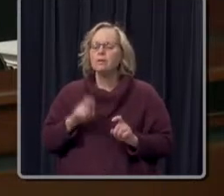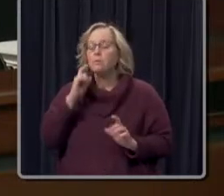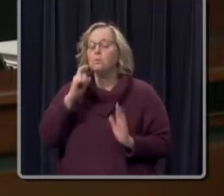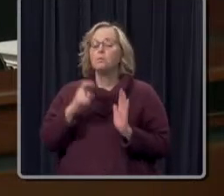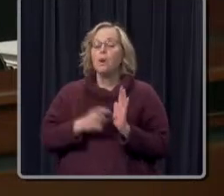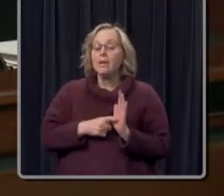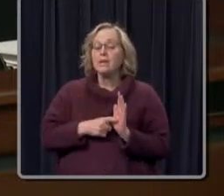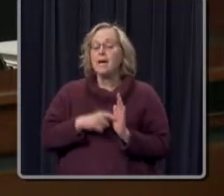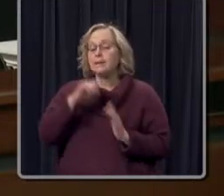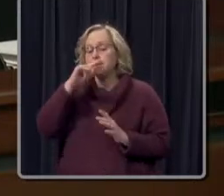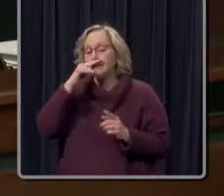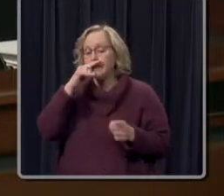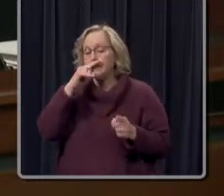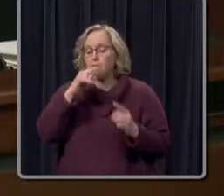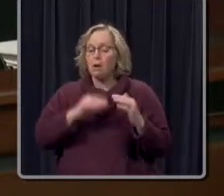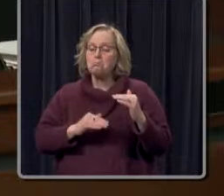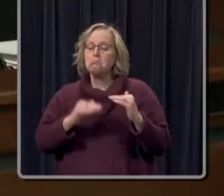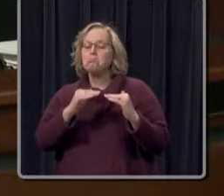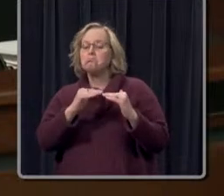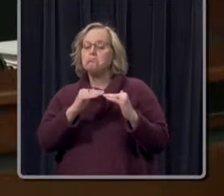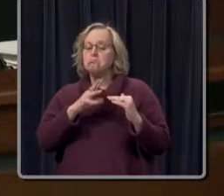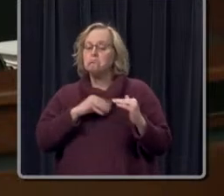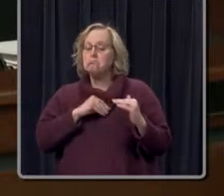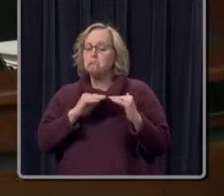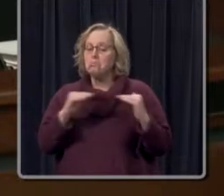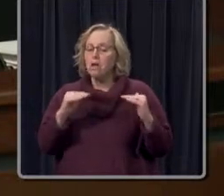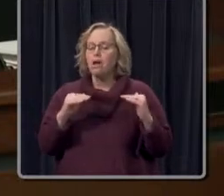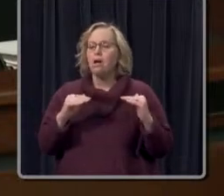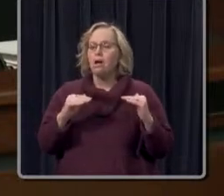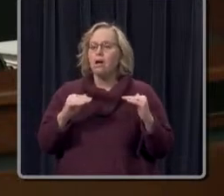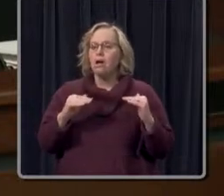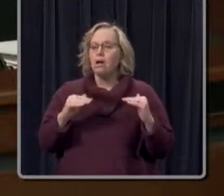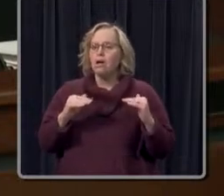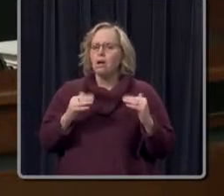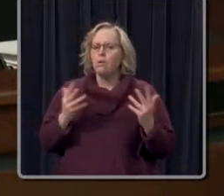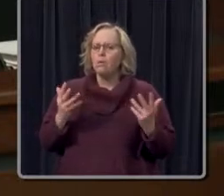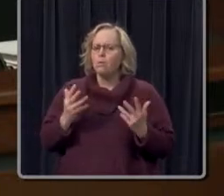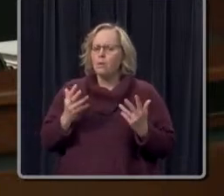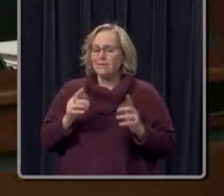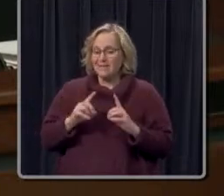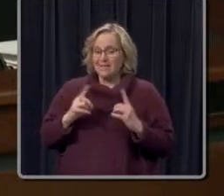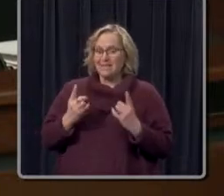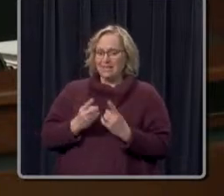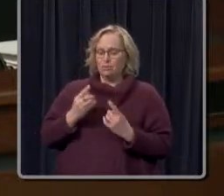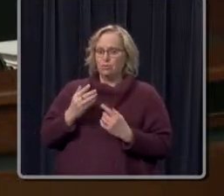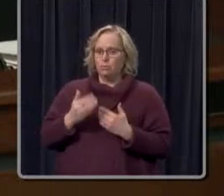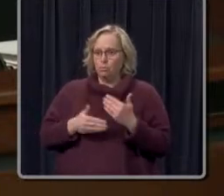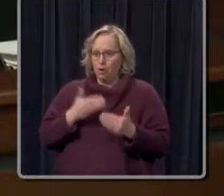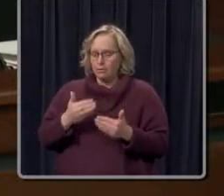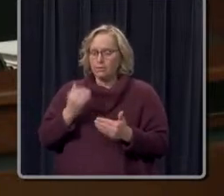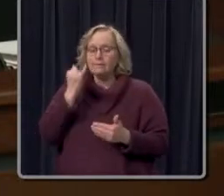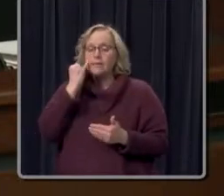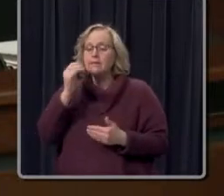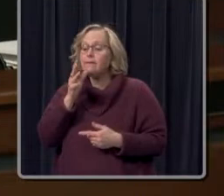at or acceptable levels. What is our process in the district for when a parent